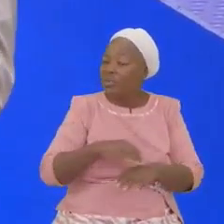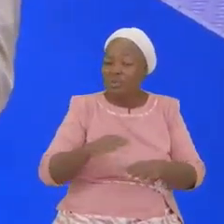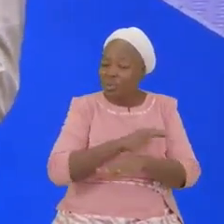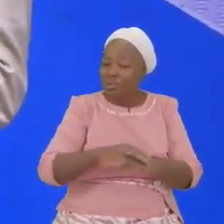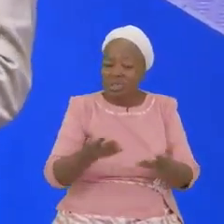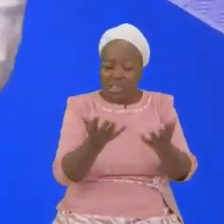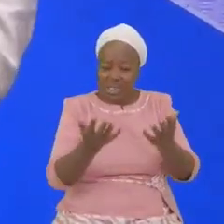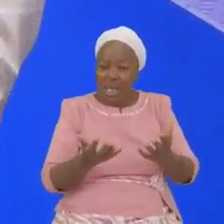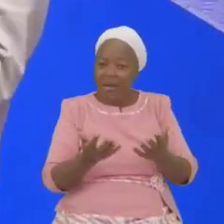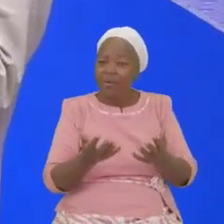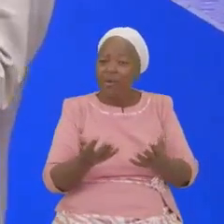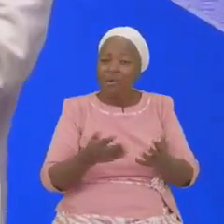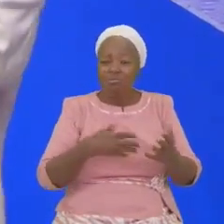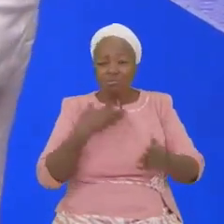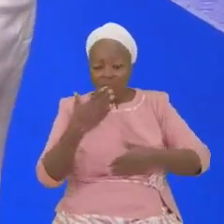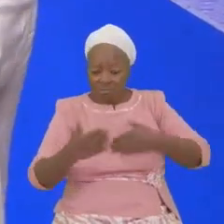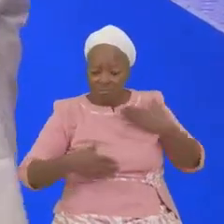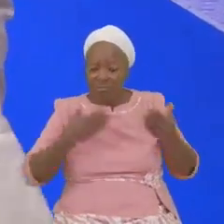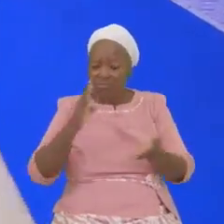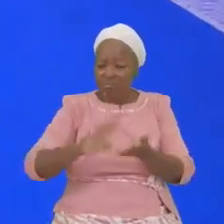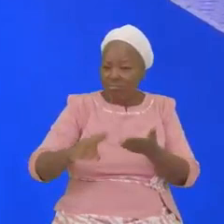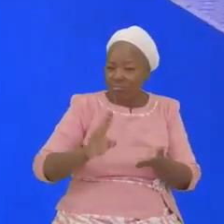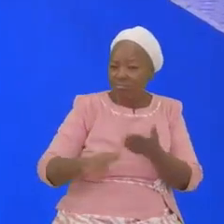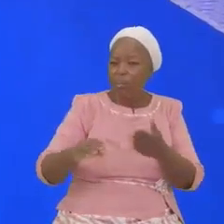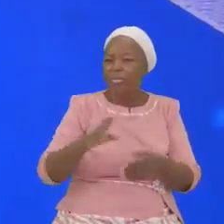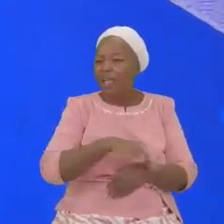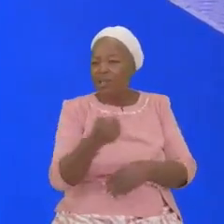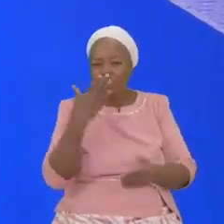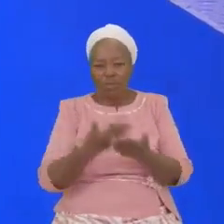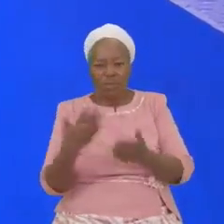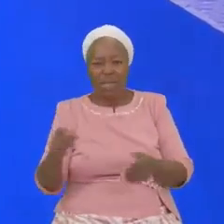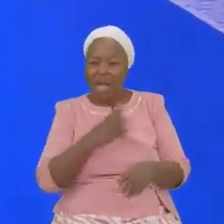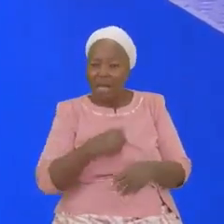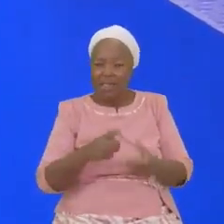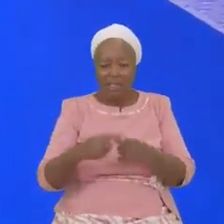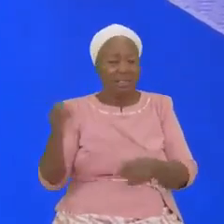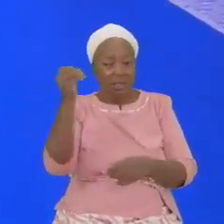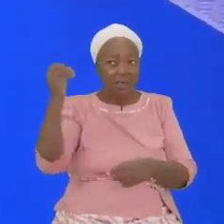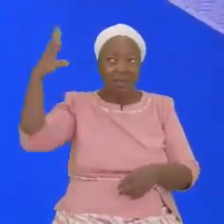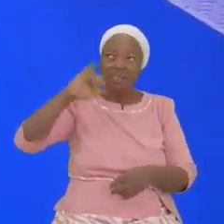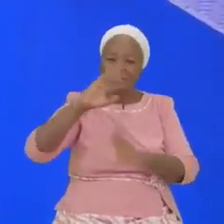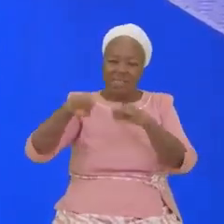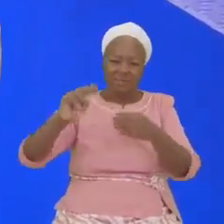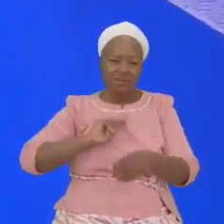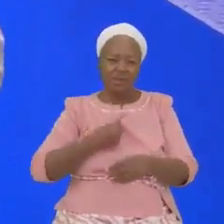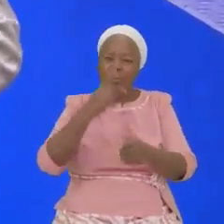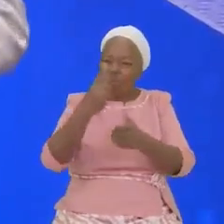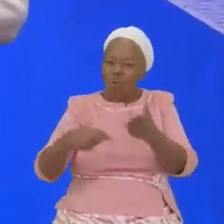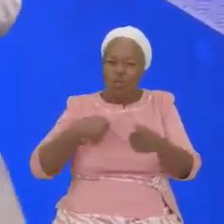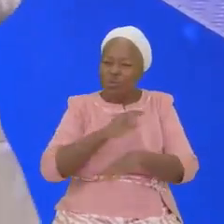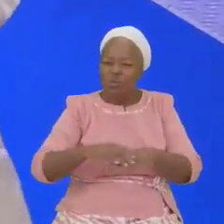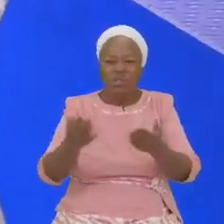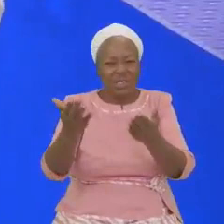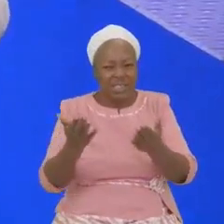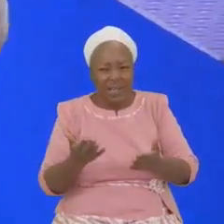don't deserve joy. We don't deserve any good thing. And grace is giving us what we don't